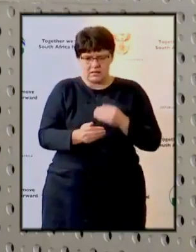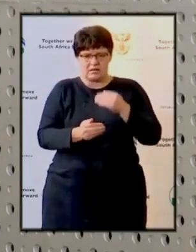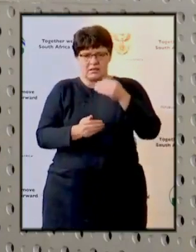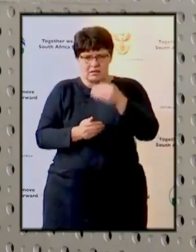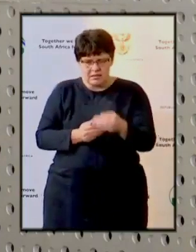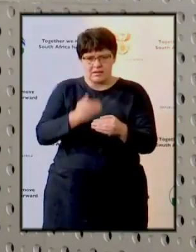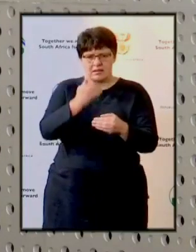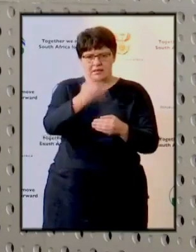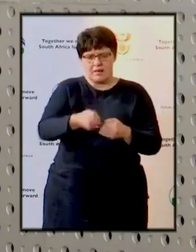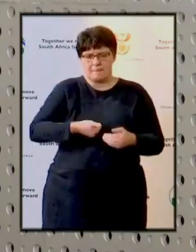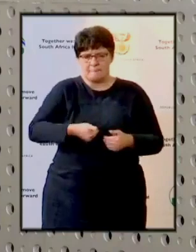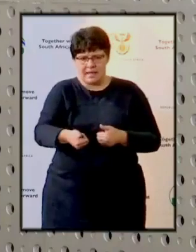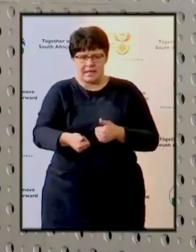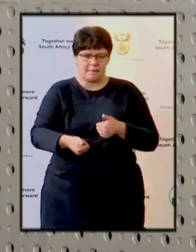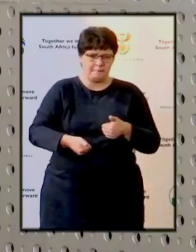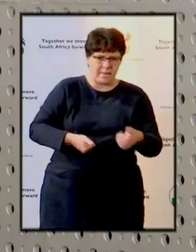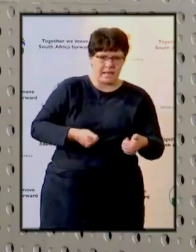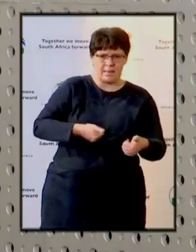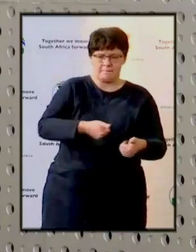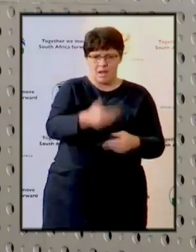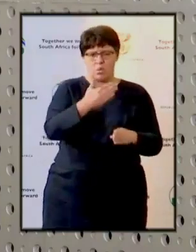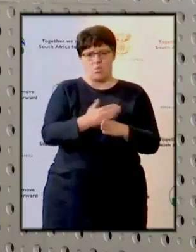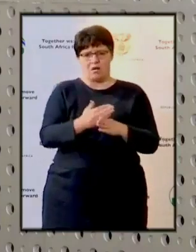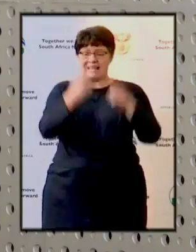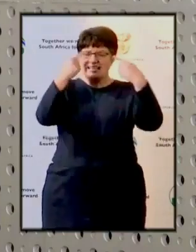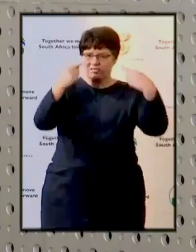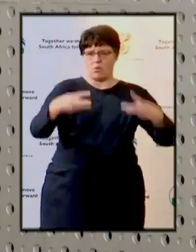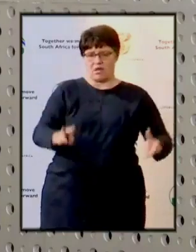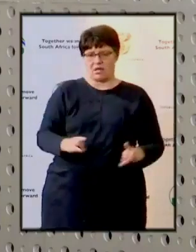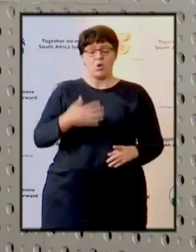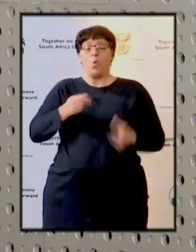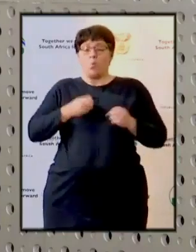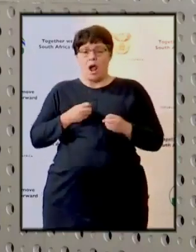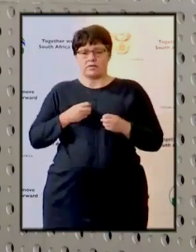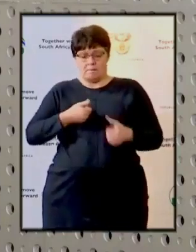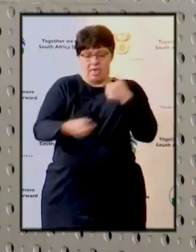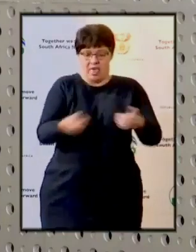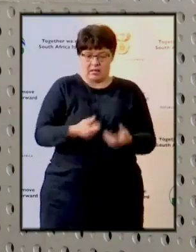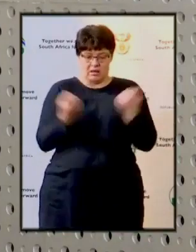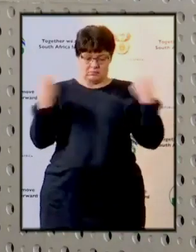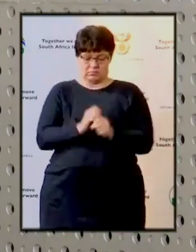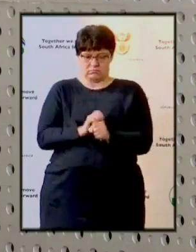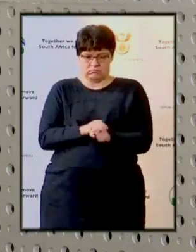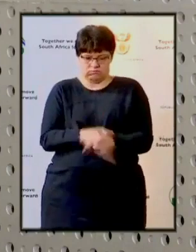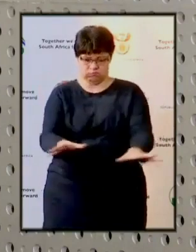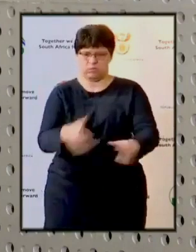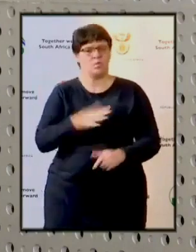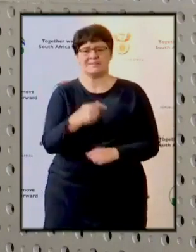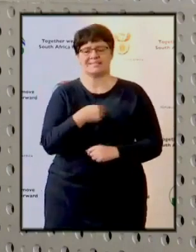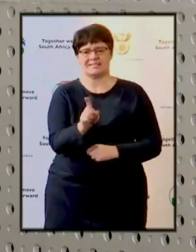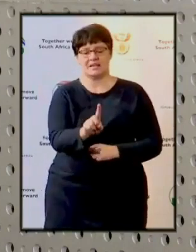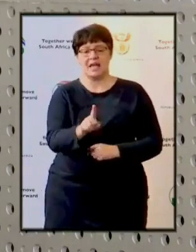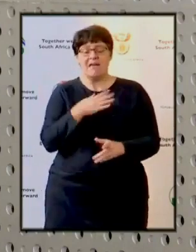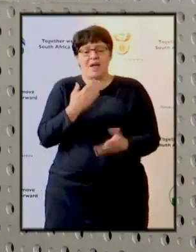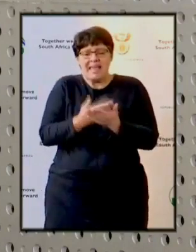work and to do it successfully without a rapid spread of the virus. If we can achieve that, and if we